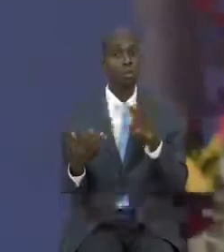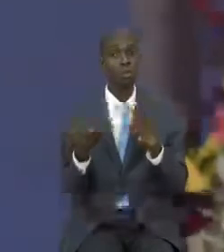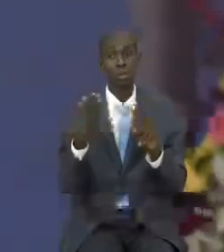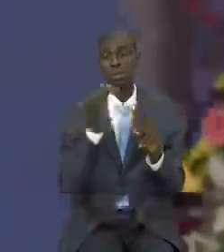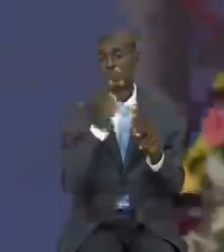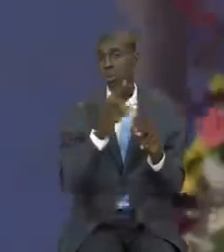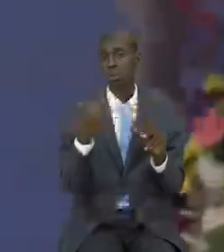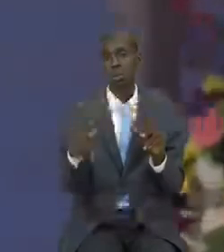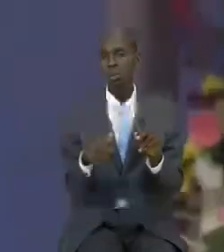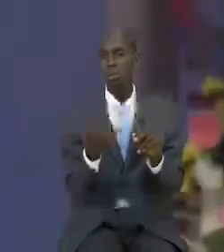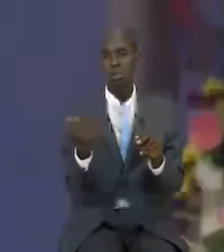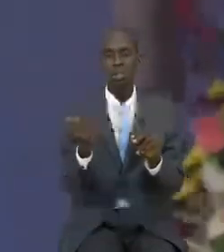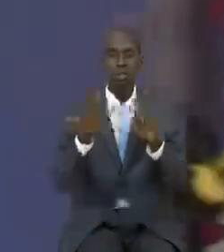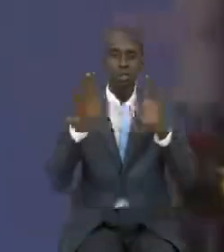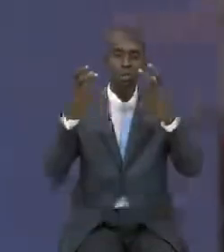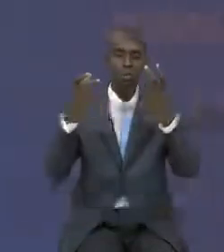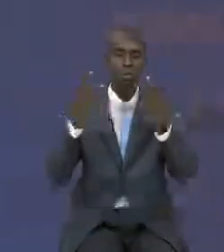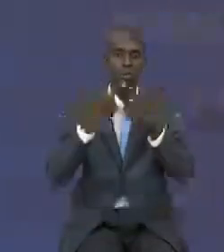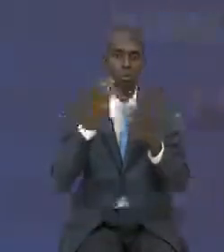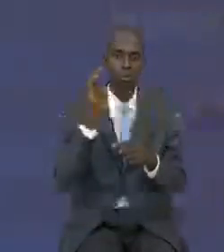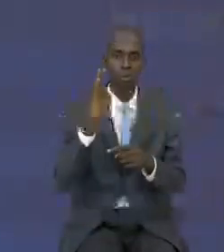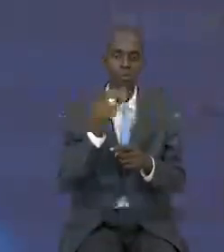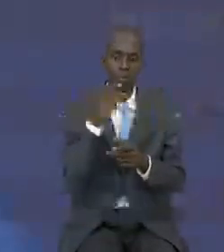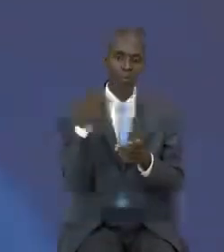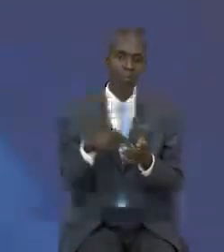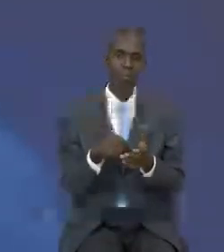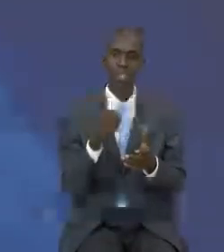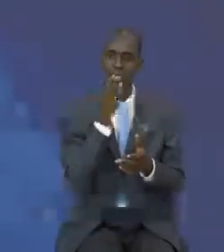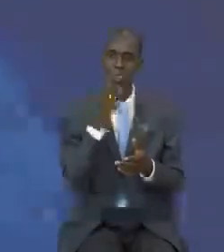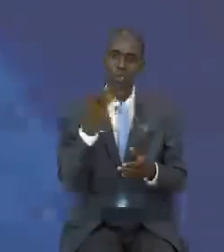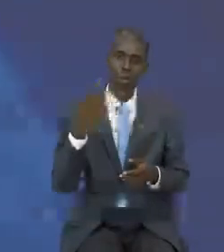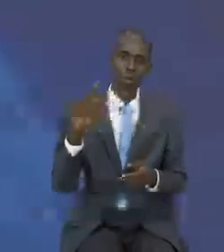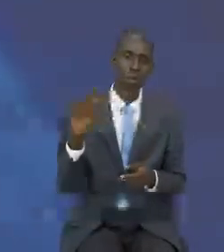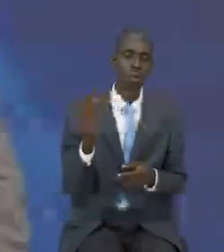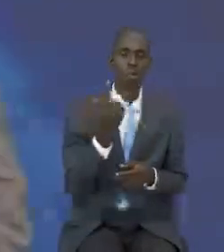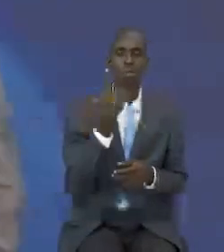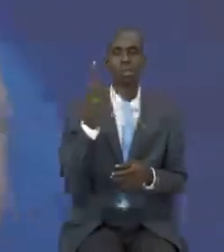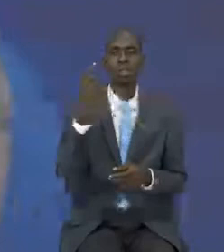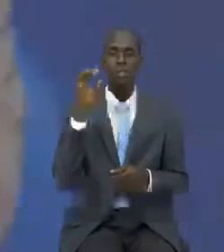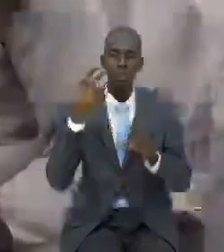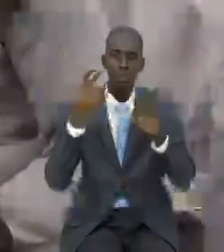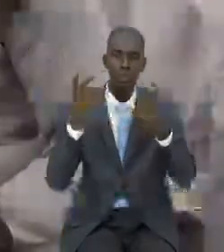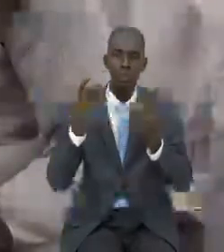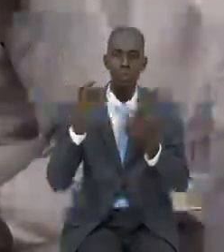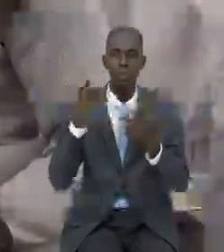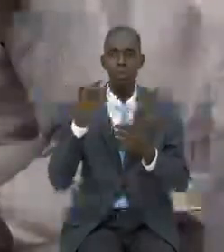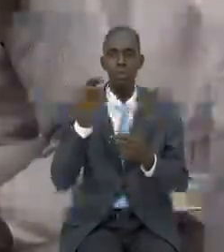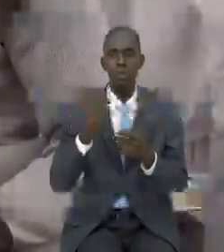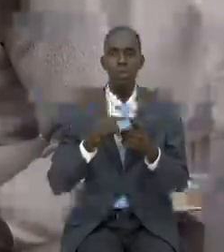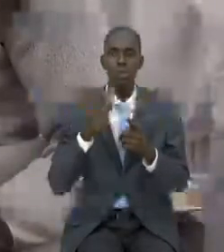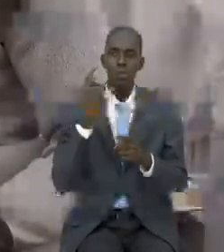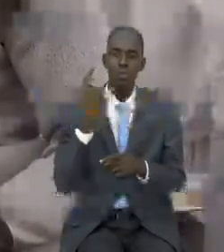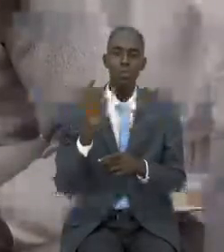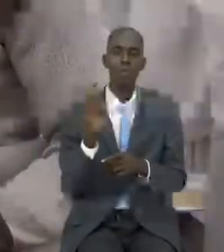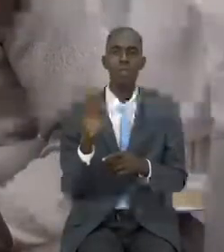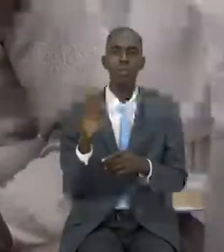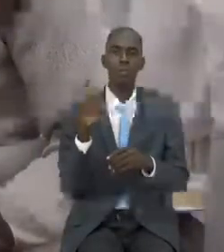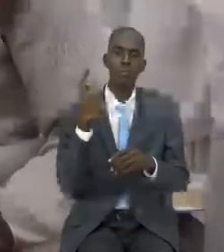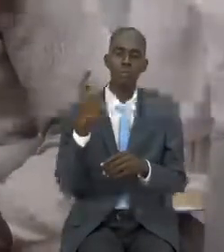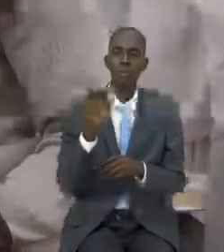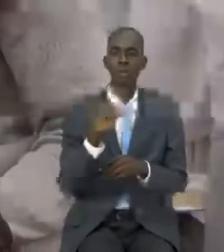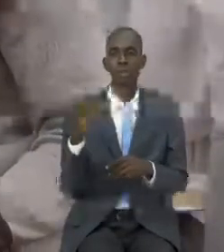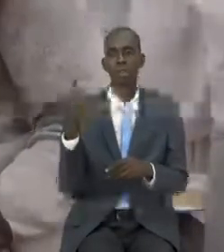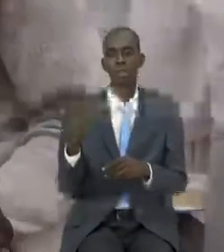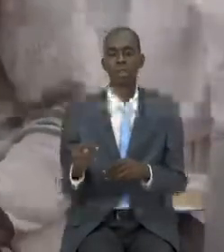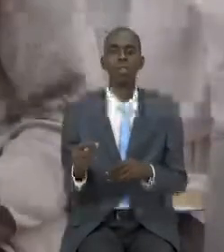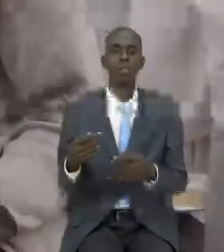ultimate subject. Here is the highest subject. Preaching the kingdom of God and teaching those things